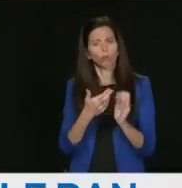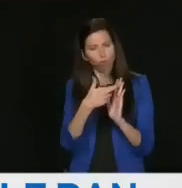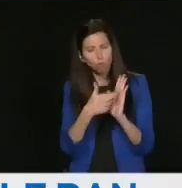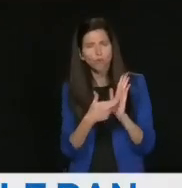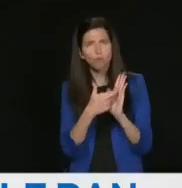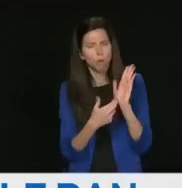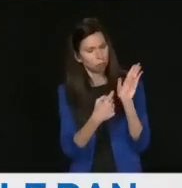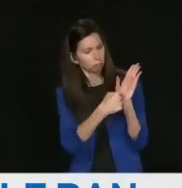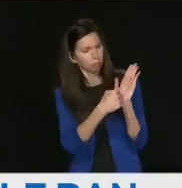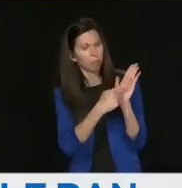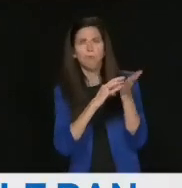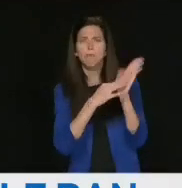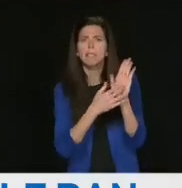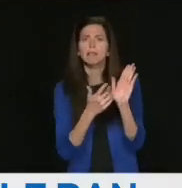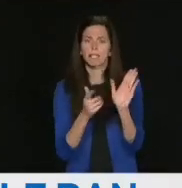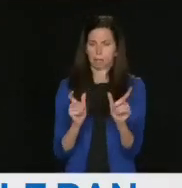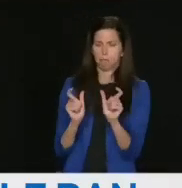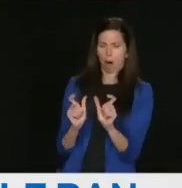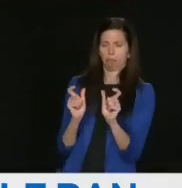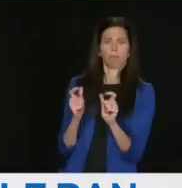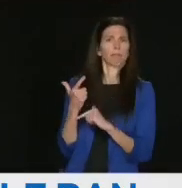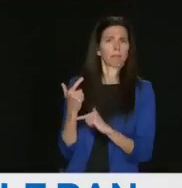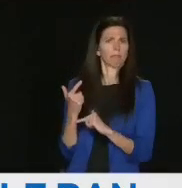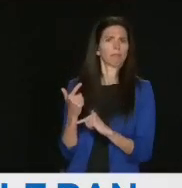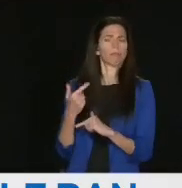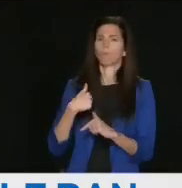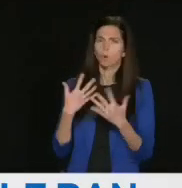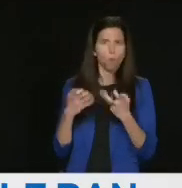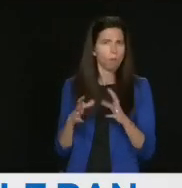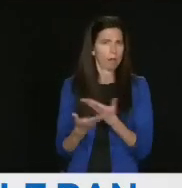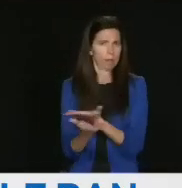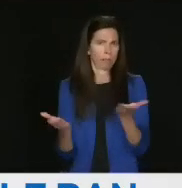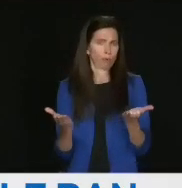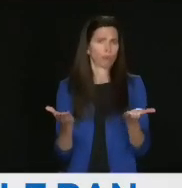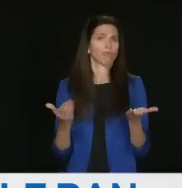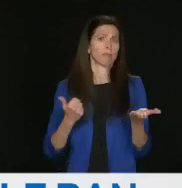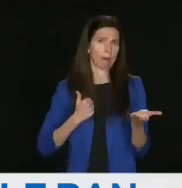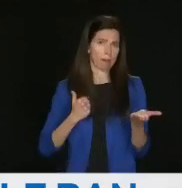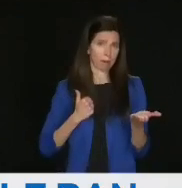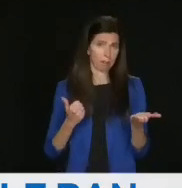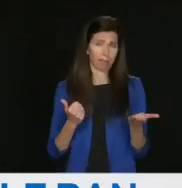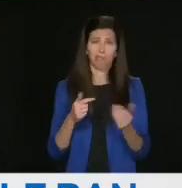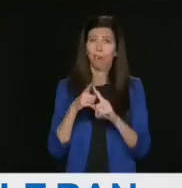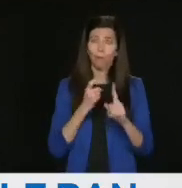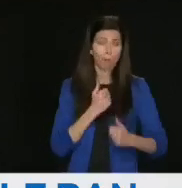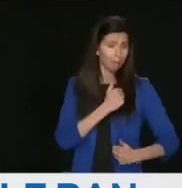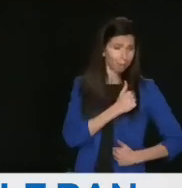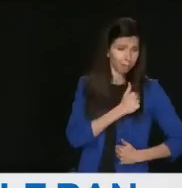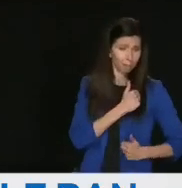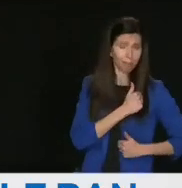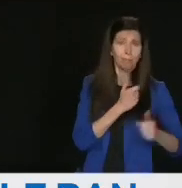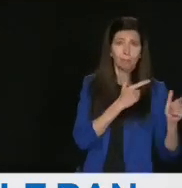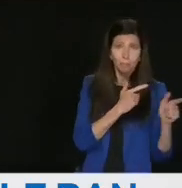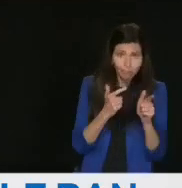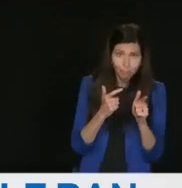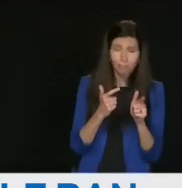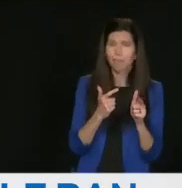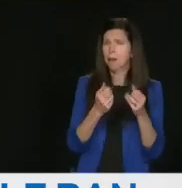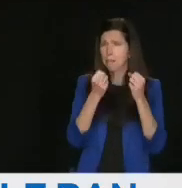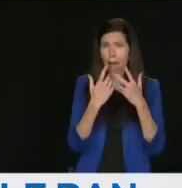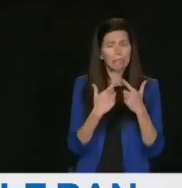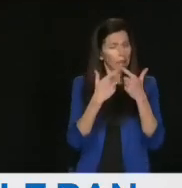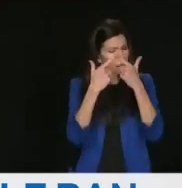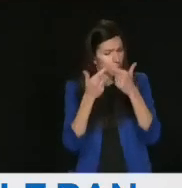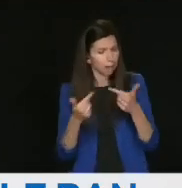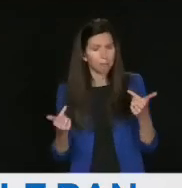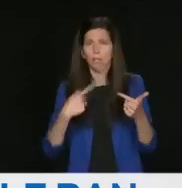We intend to maintain our engagement. For military-grade assault weapons in Canada. We are banning 1,500